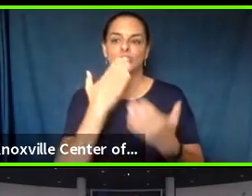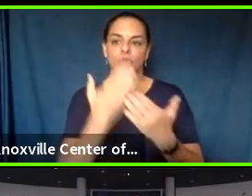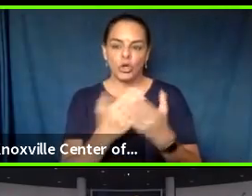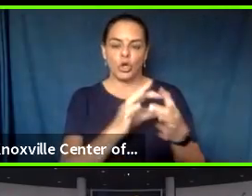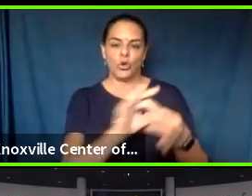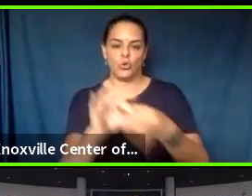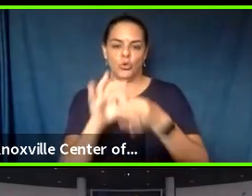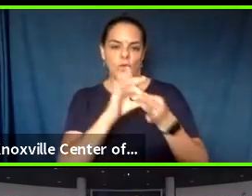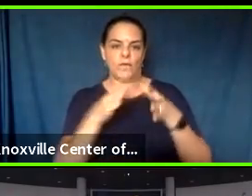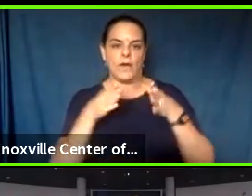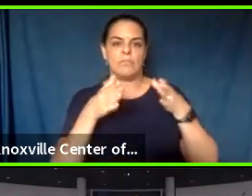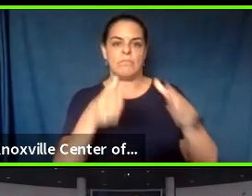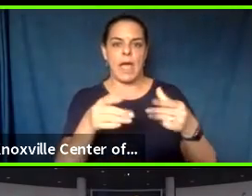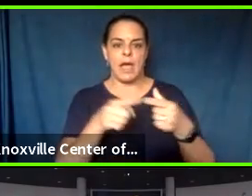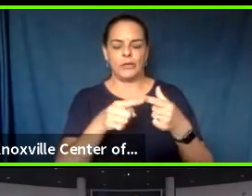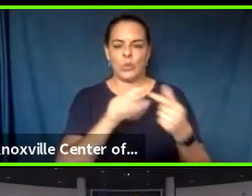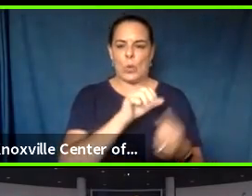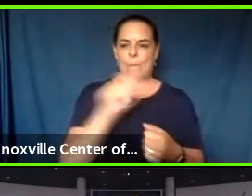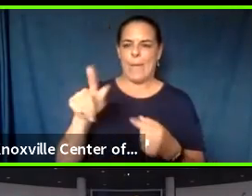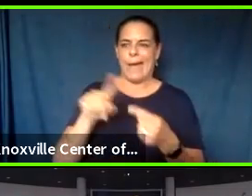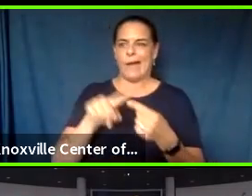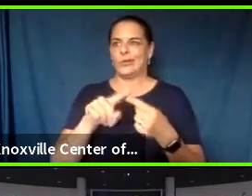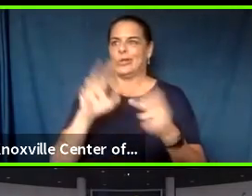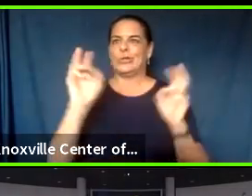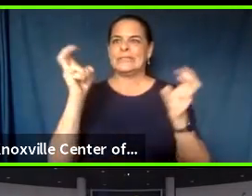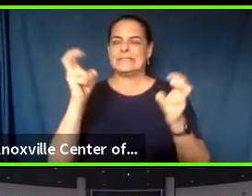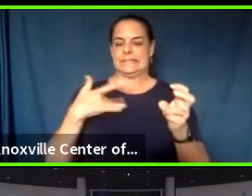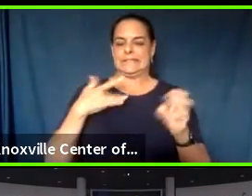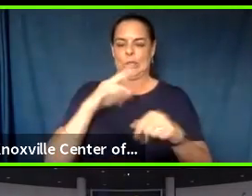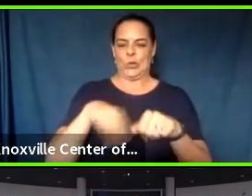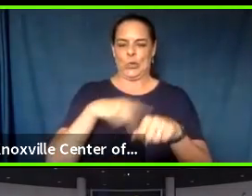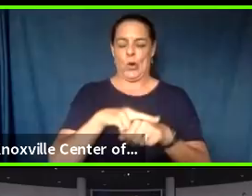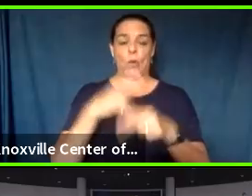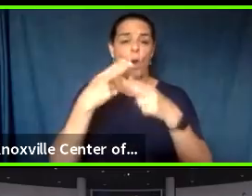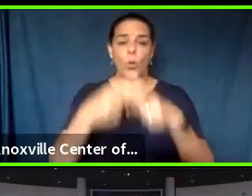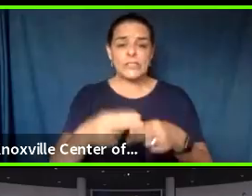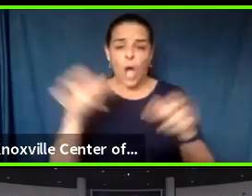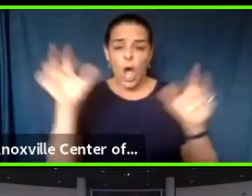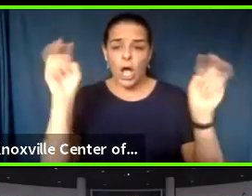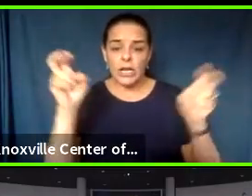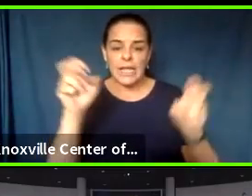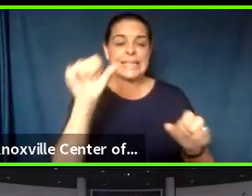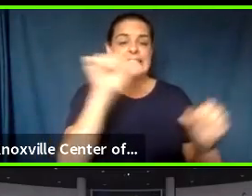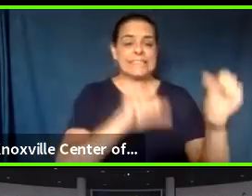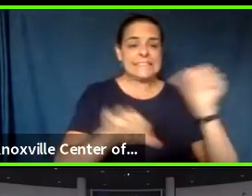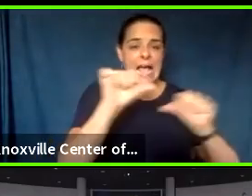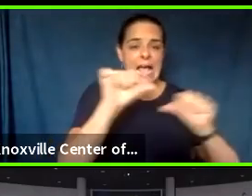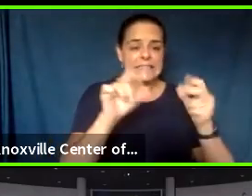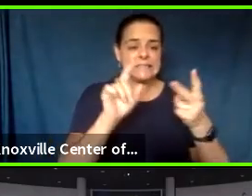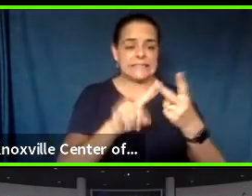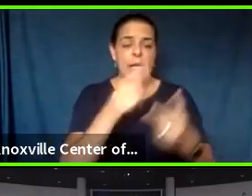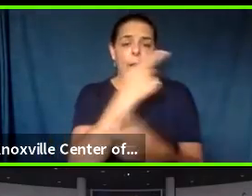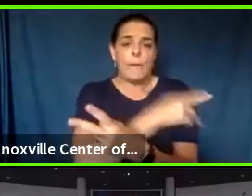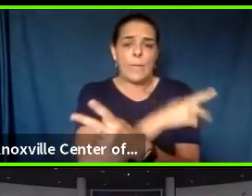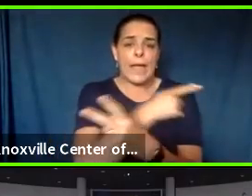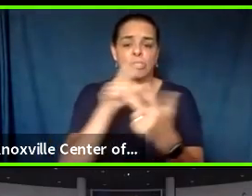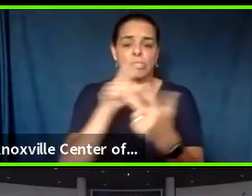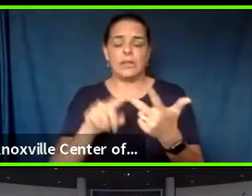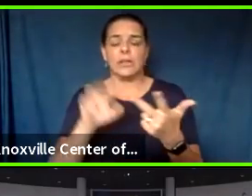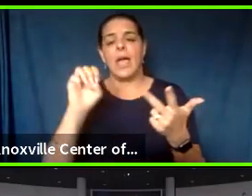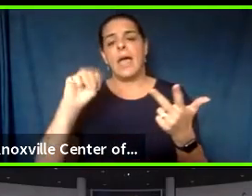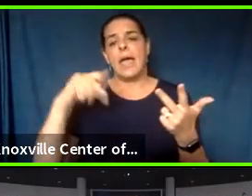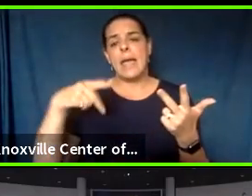getting our community back to some sense of normalcy. It's called science, patience, and empathy. Through benchmarking that's worked in